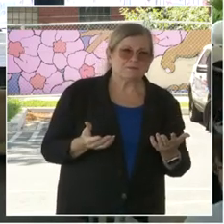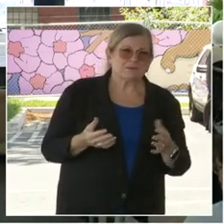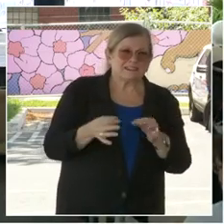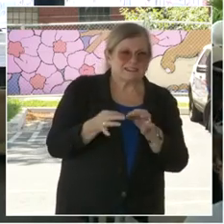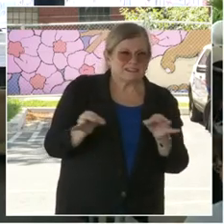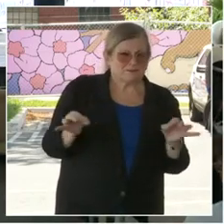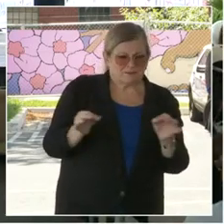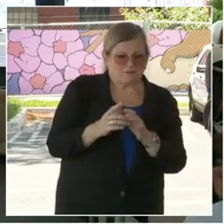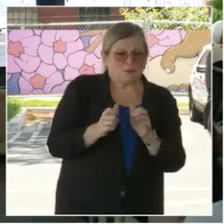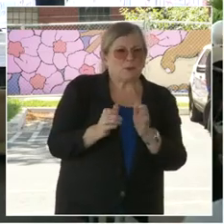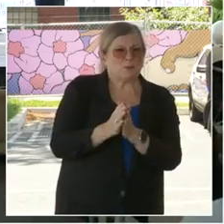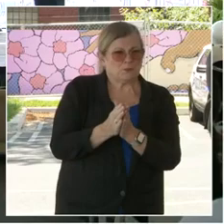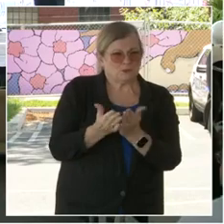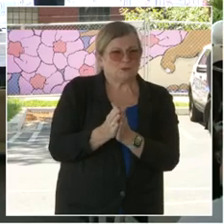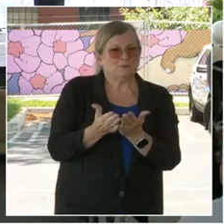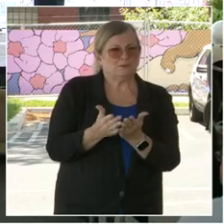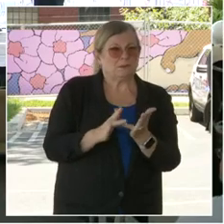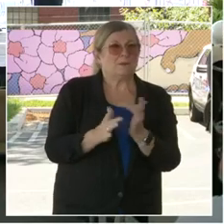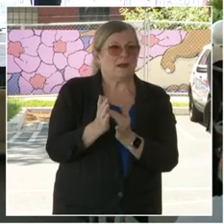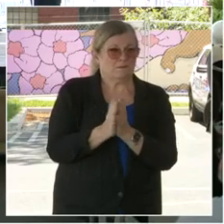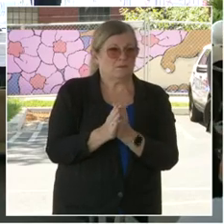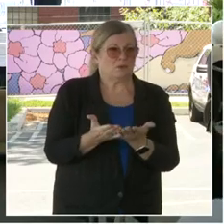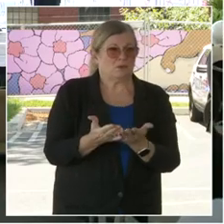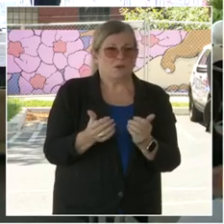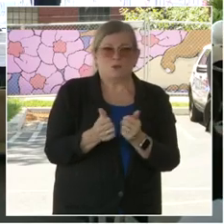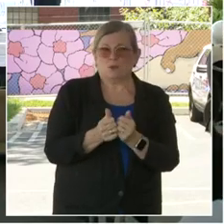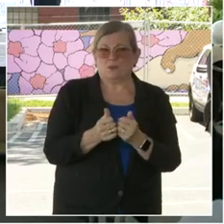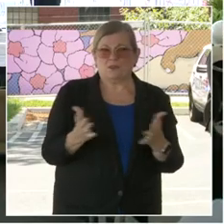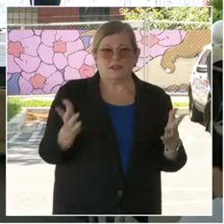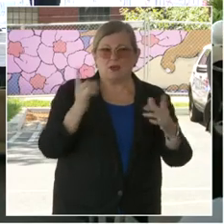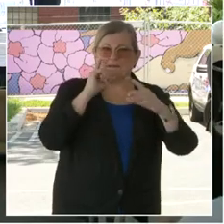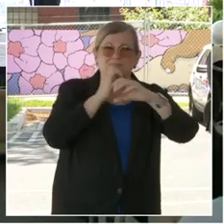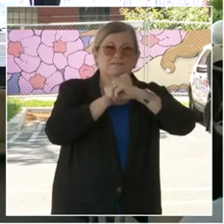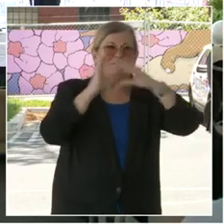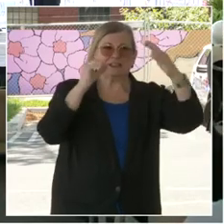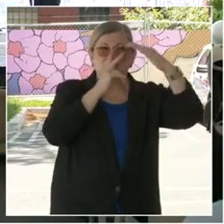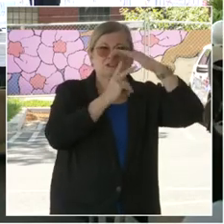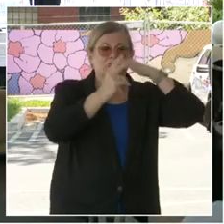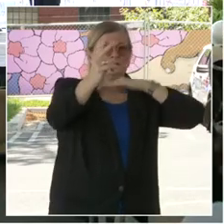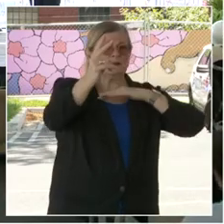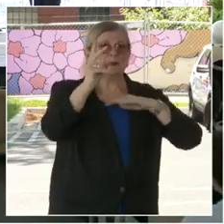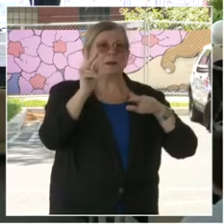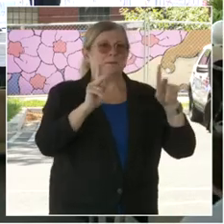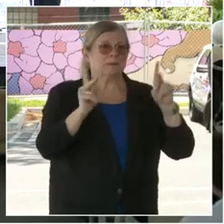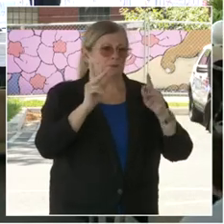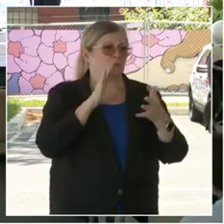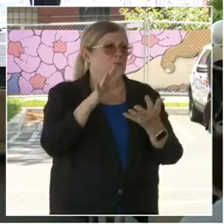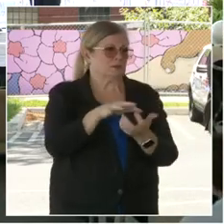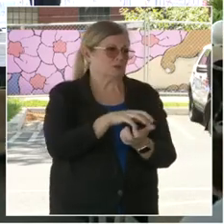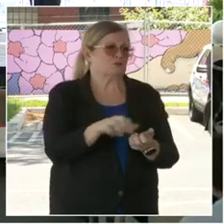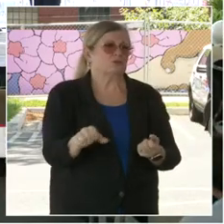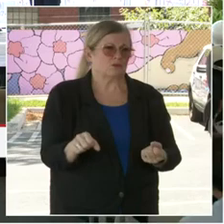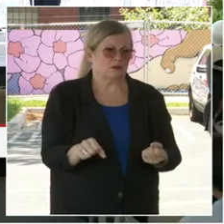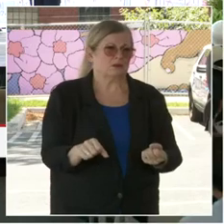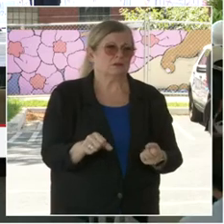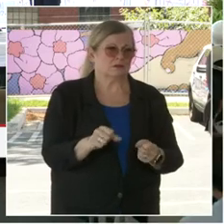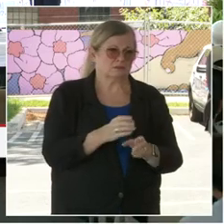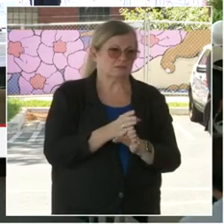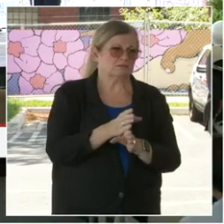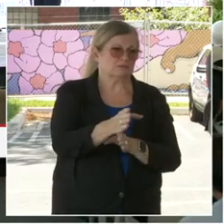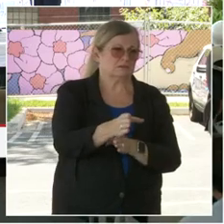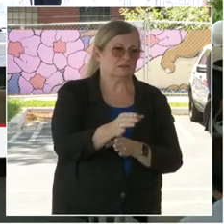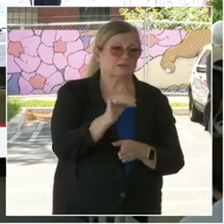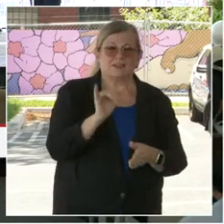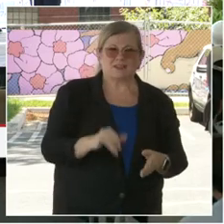says, "Without vision, the people shall perish." And that is why we stick together on